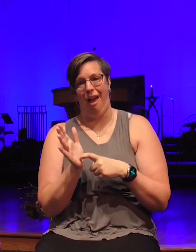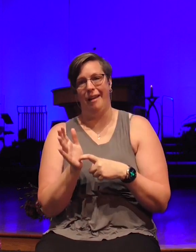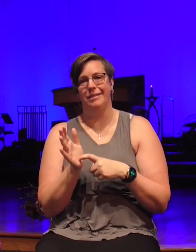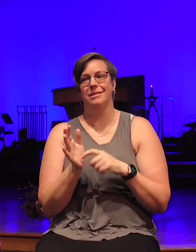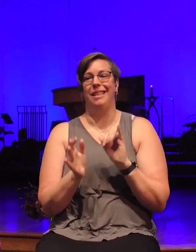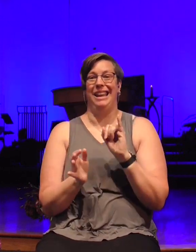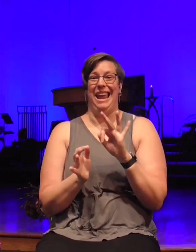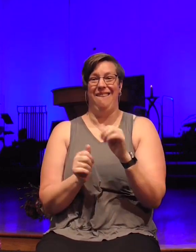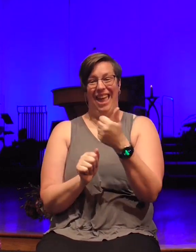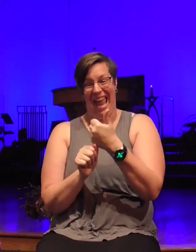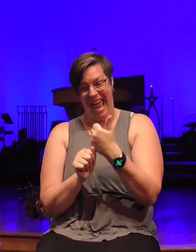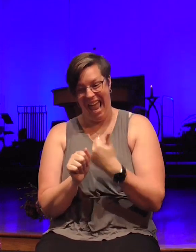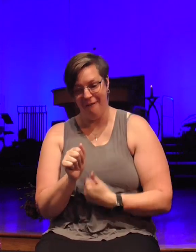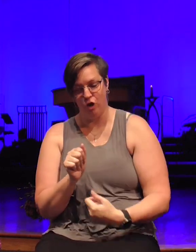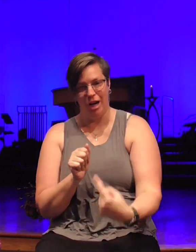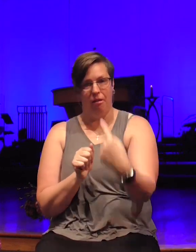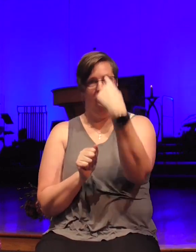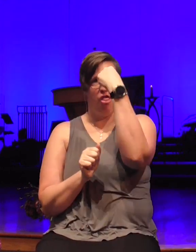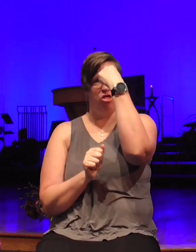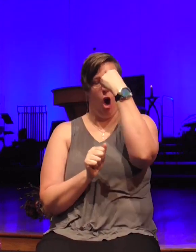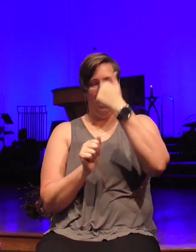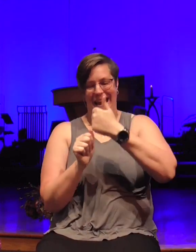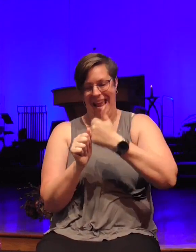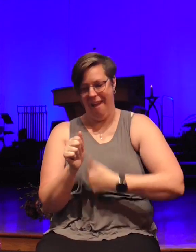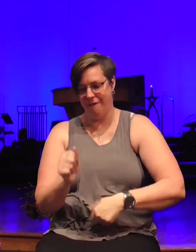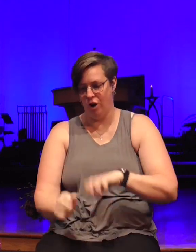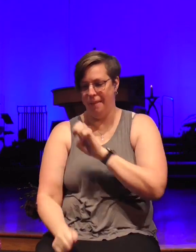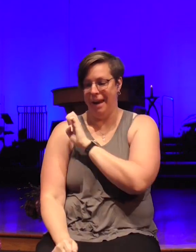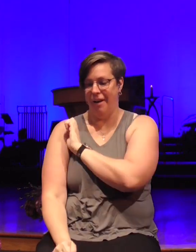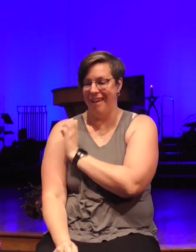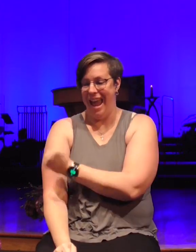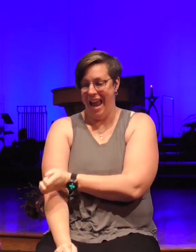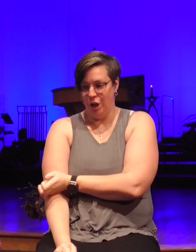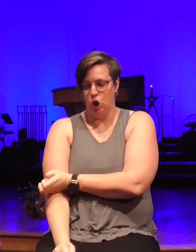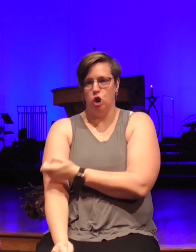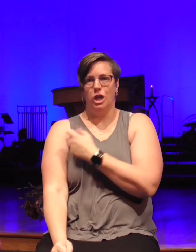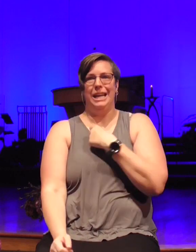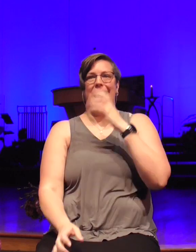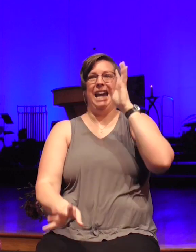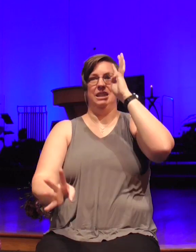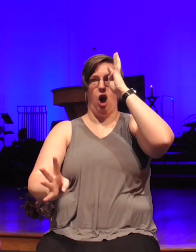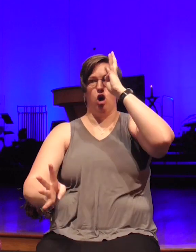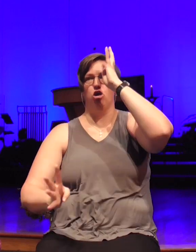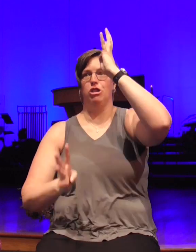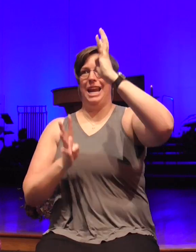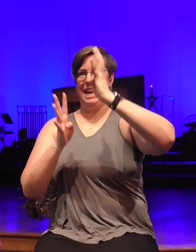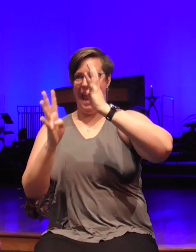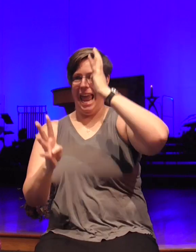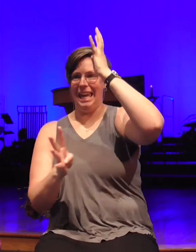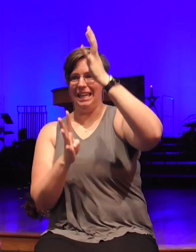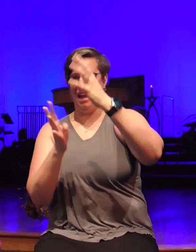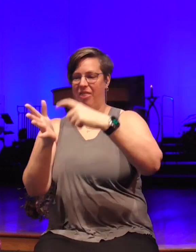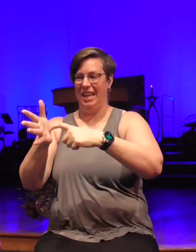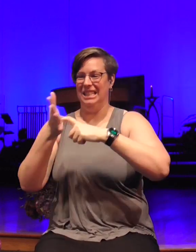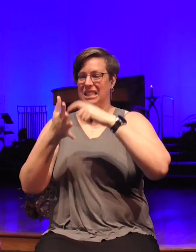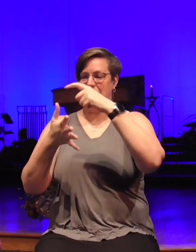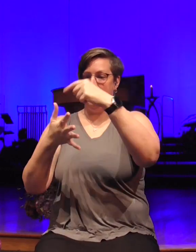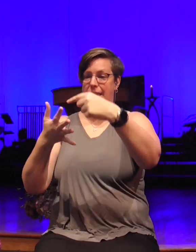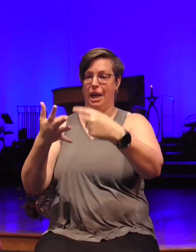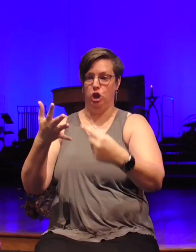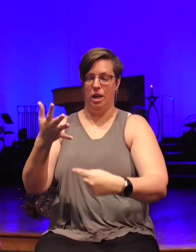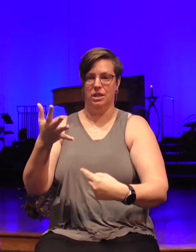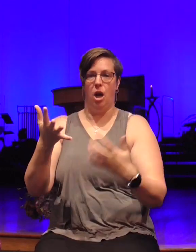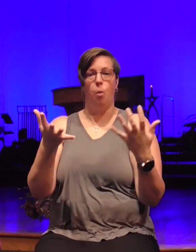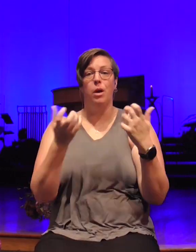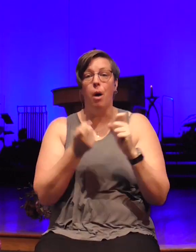every thought, every bit of energy is creating the conditions and situations in our life that we want to